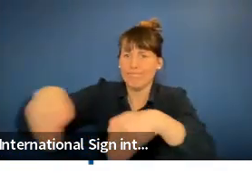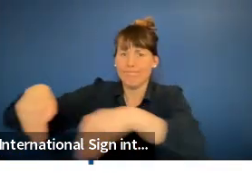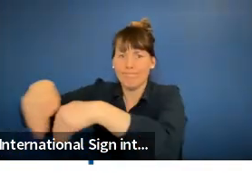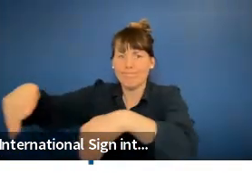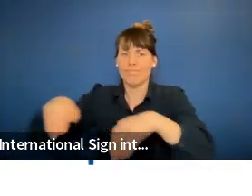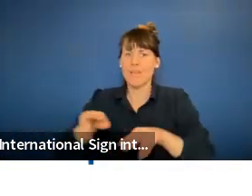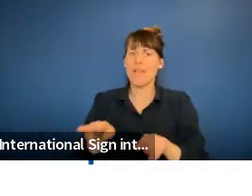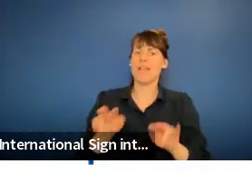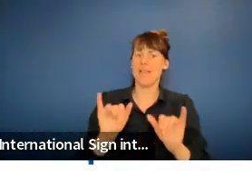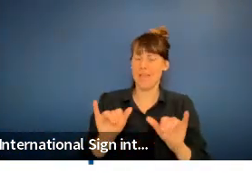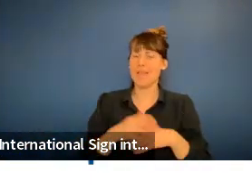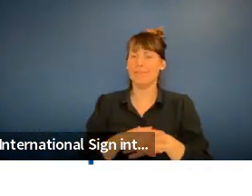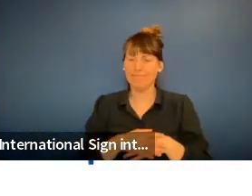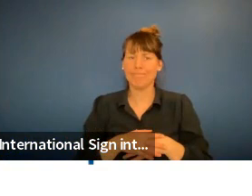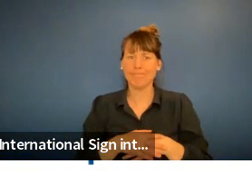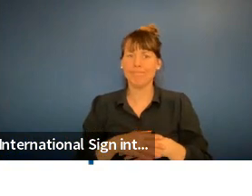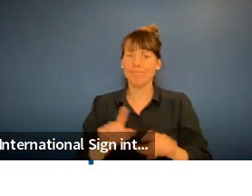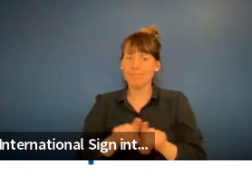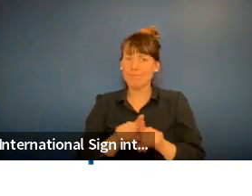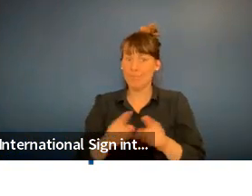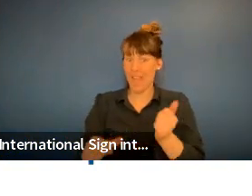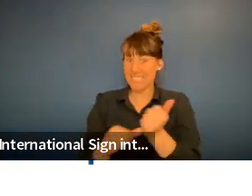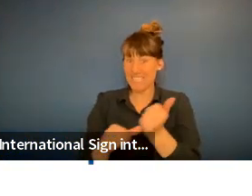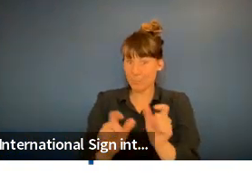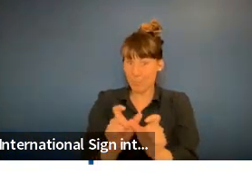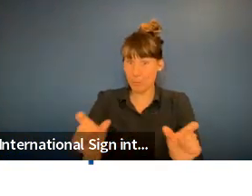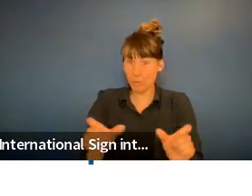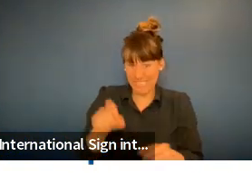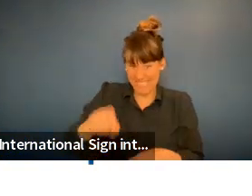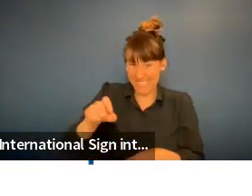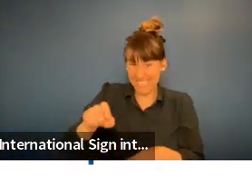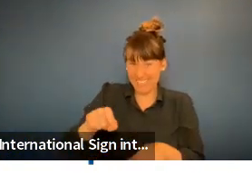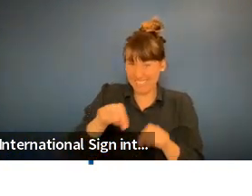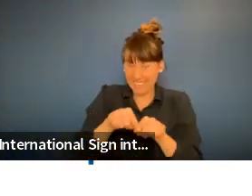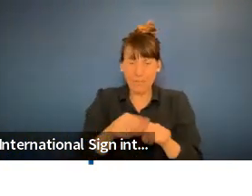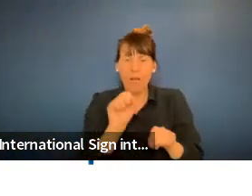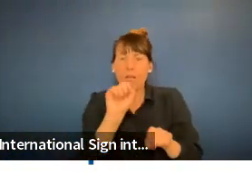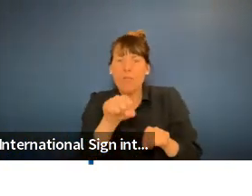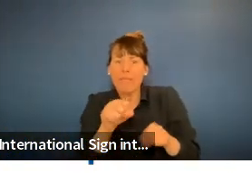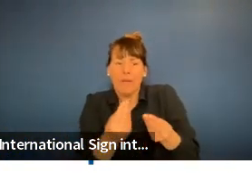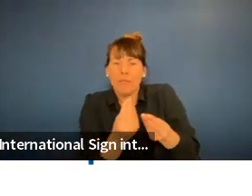as a reference document in this whole process. The next slide, please.